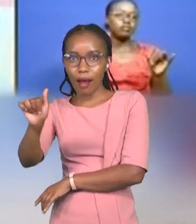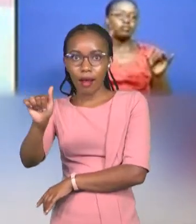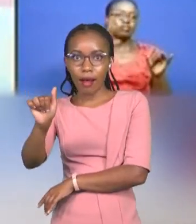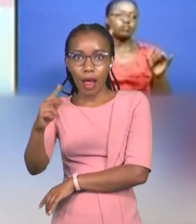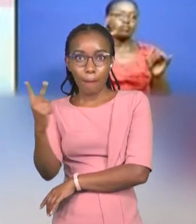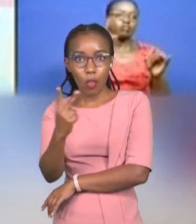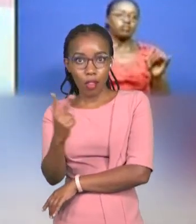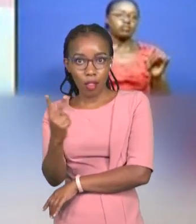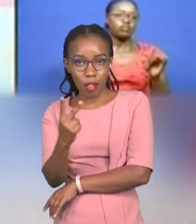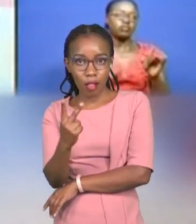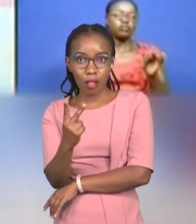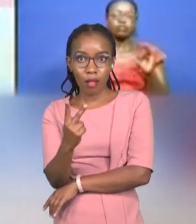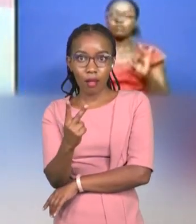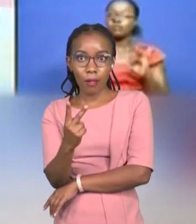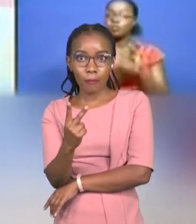and